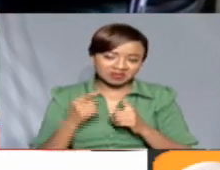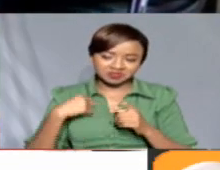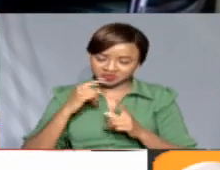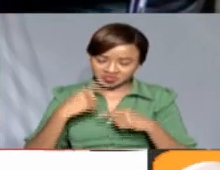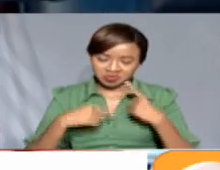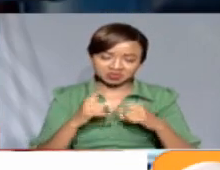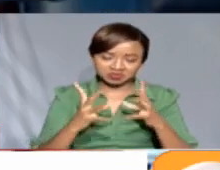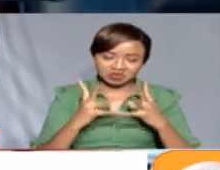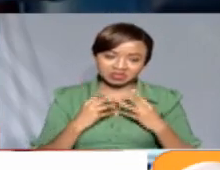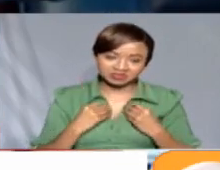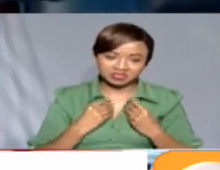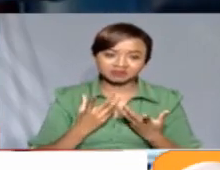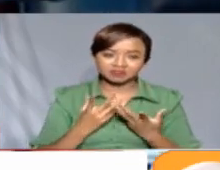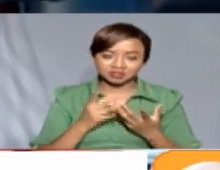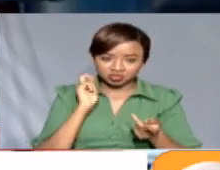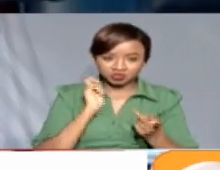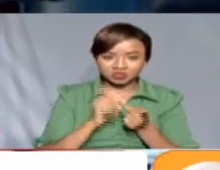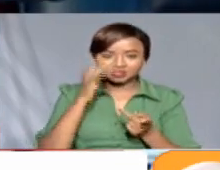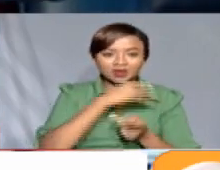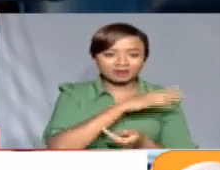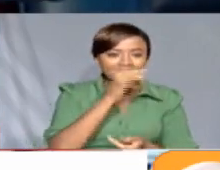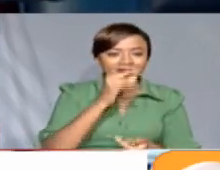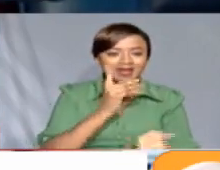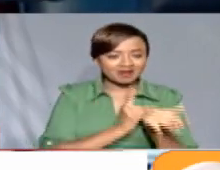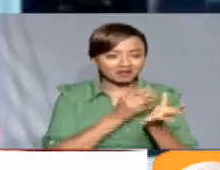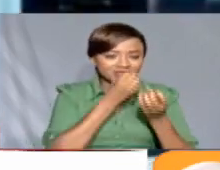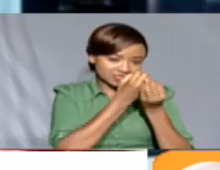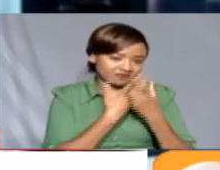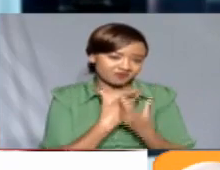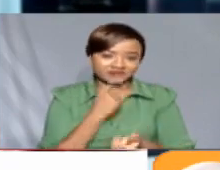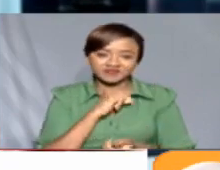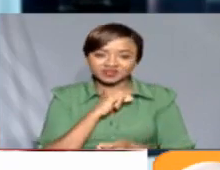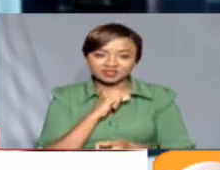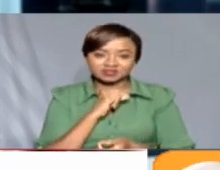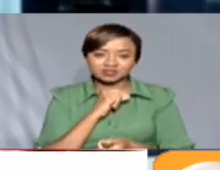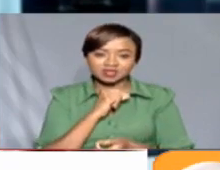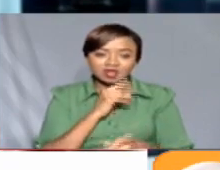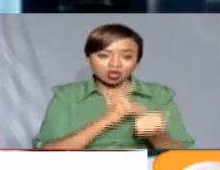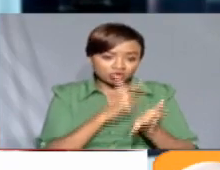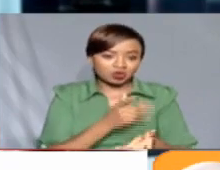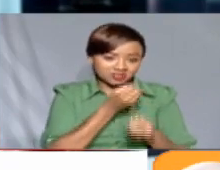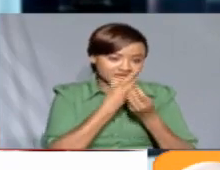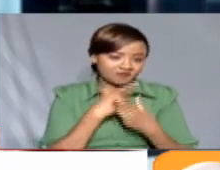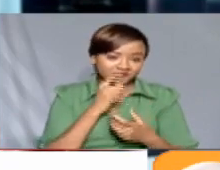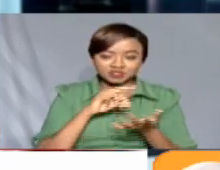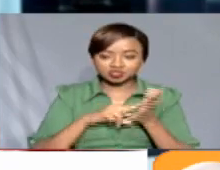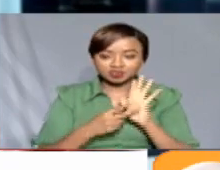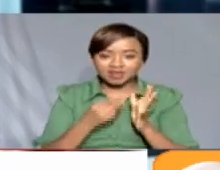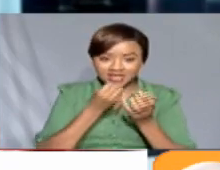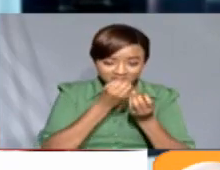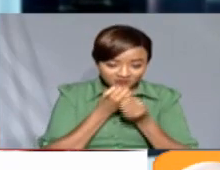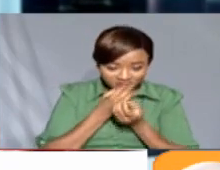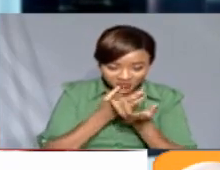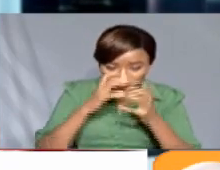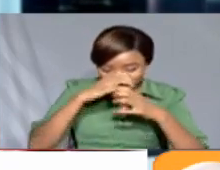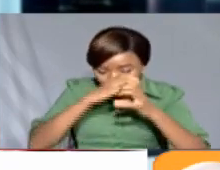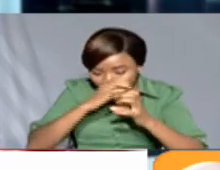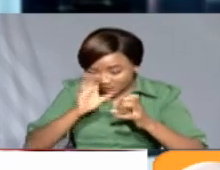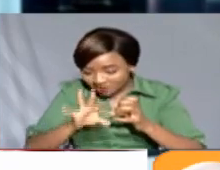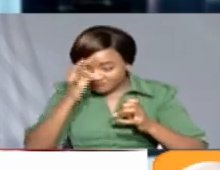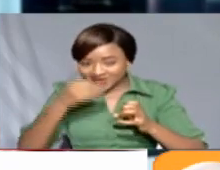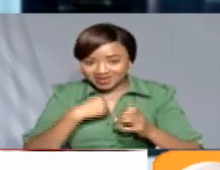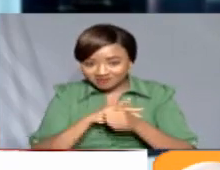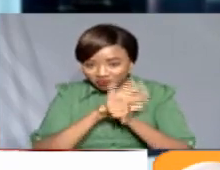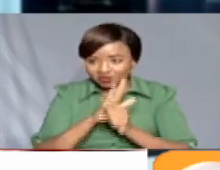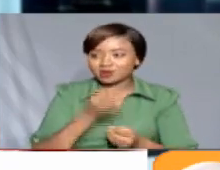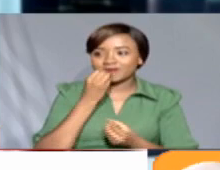And then those results are then shared with the government. Absolutely. We shared with the government instantly. So we cannot depend on sending samples outside. We have to develop our own capacity. Okay. And